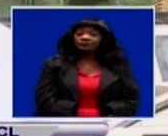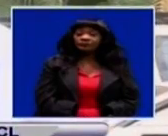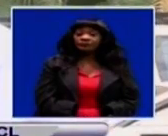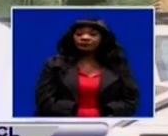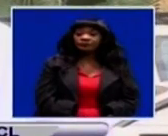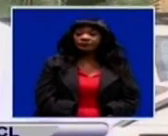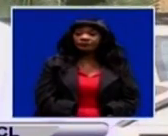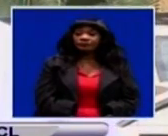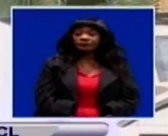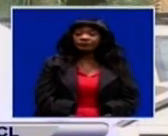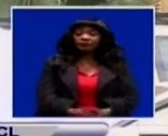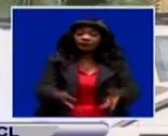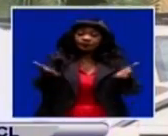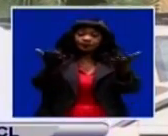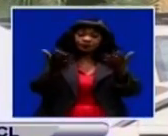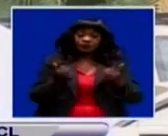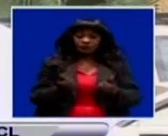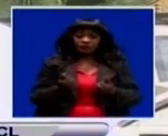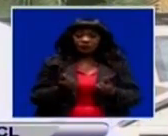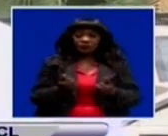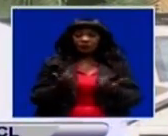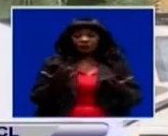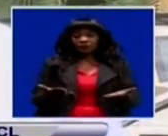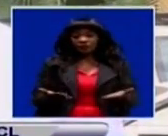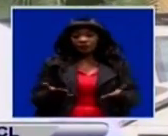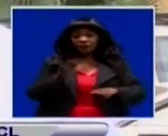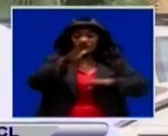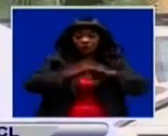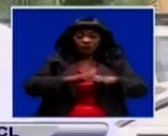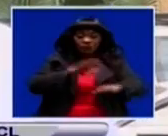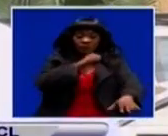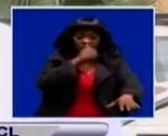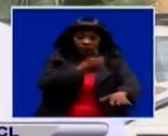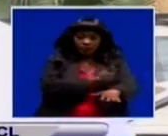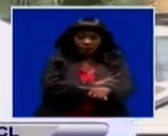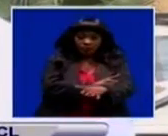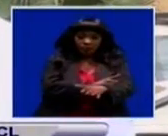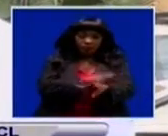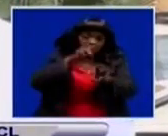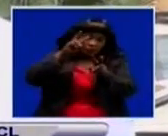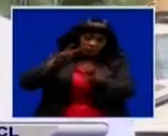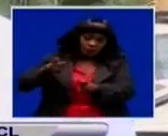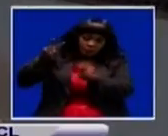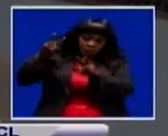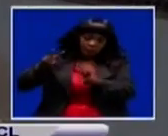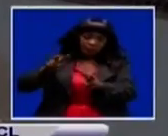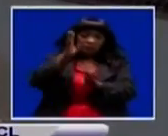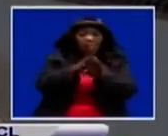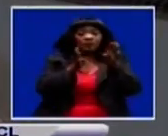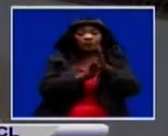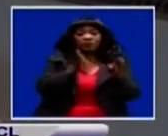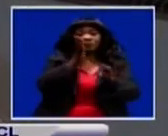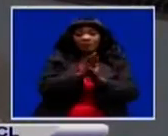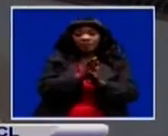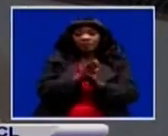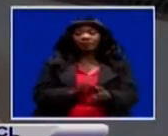call for the authorities to make sure that whenever they are setting up these buildings, they make sure that they also